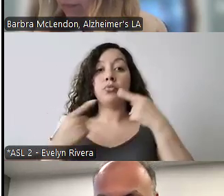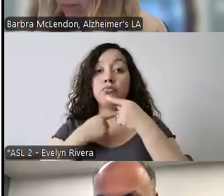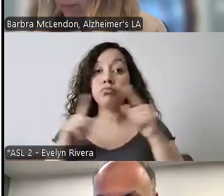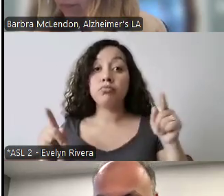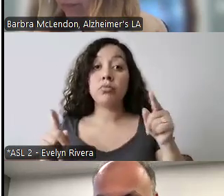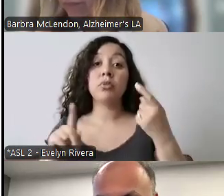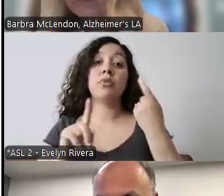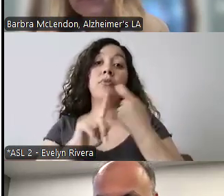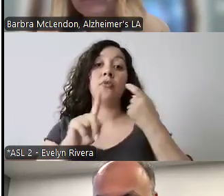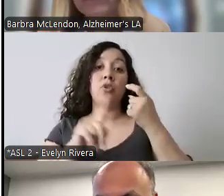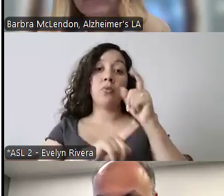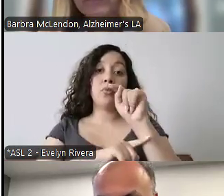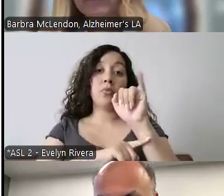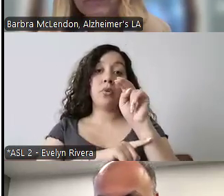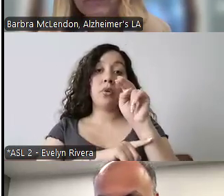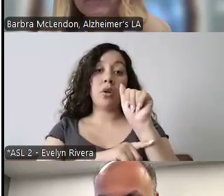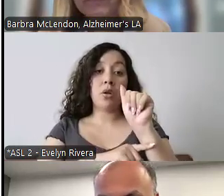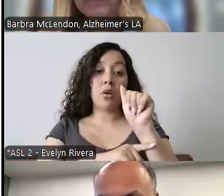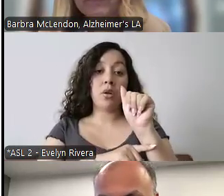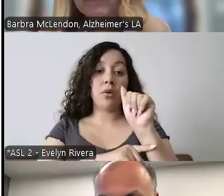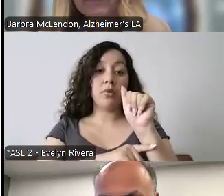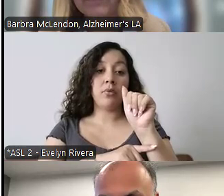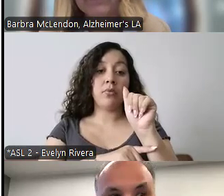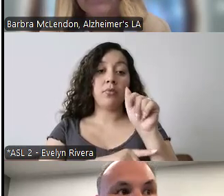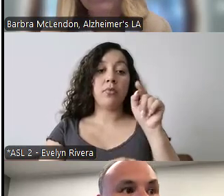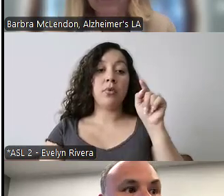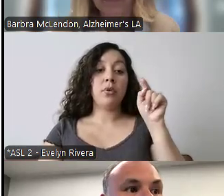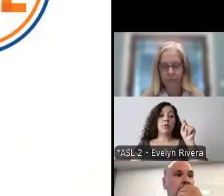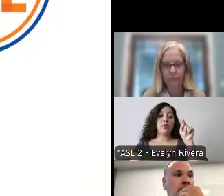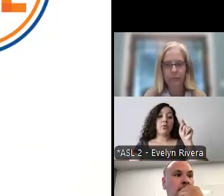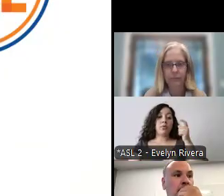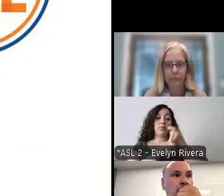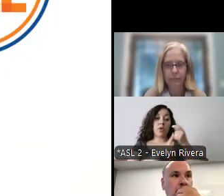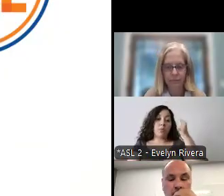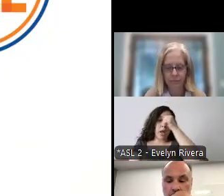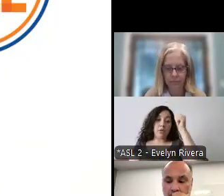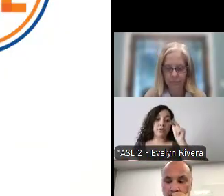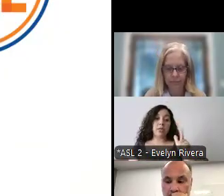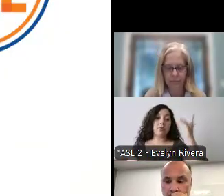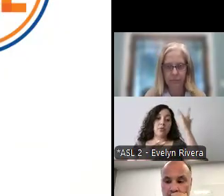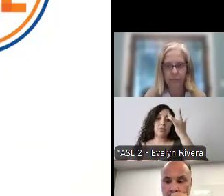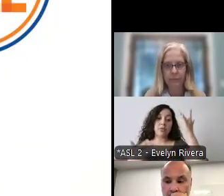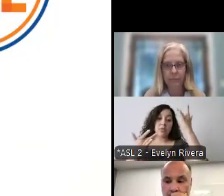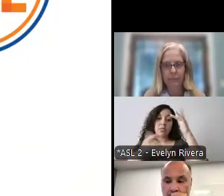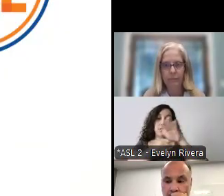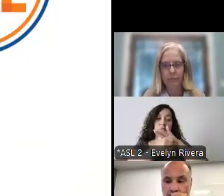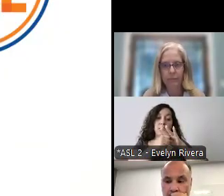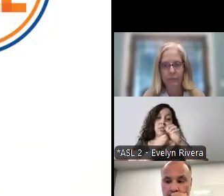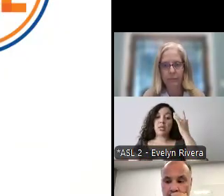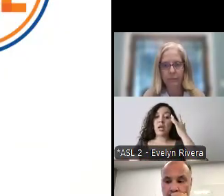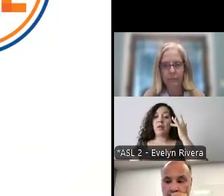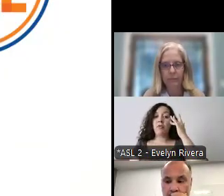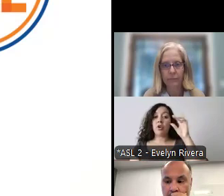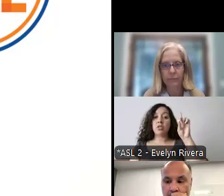Alzheimer's Disease Section of California Department of Public Health. And that would be followed by a legislative update from committee